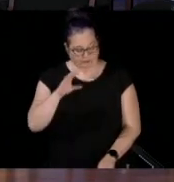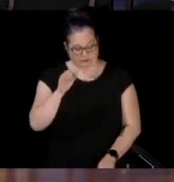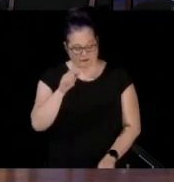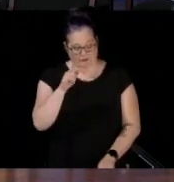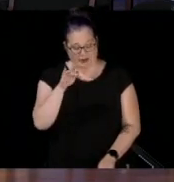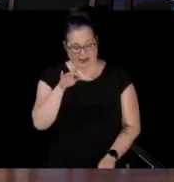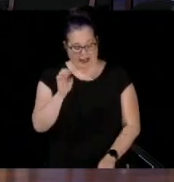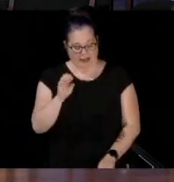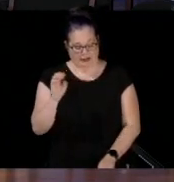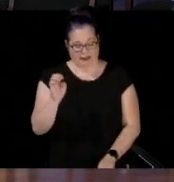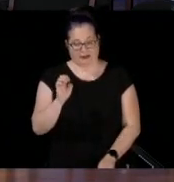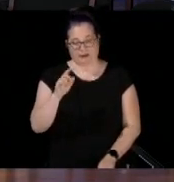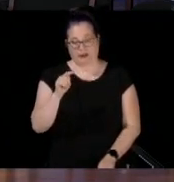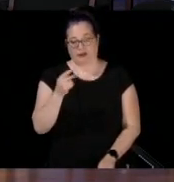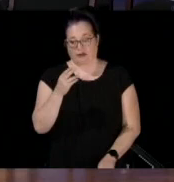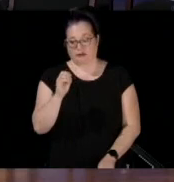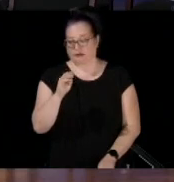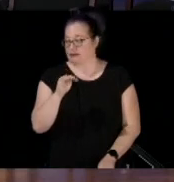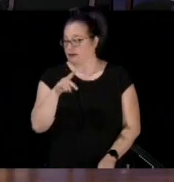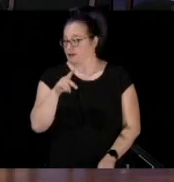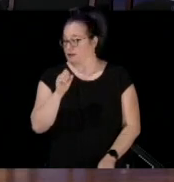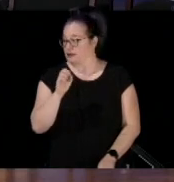Callie Elizabeth Thompson.